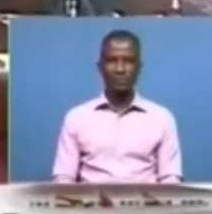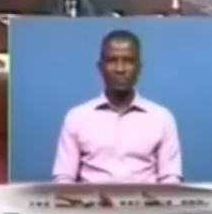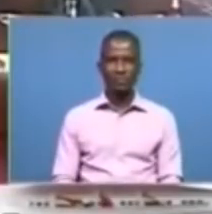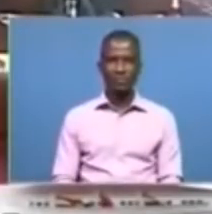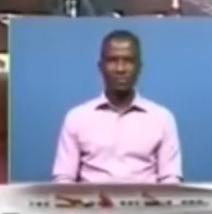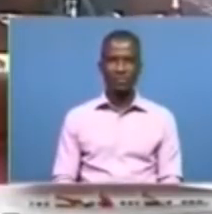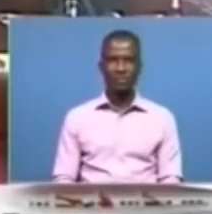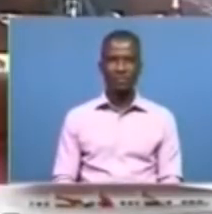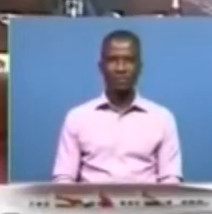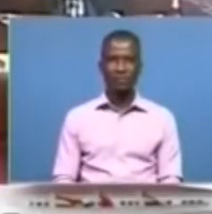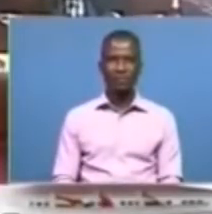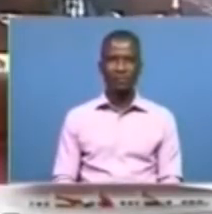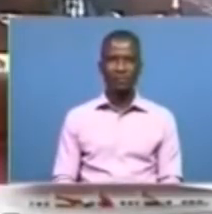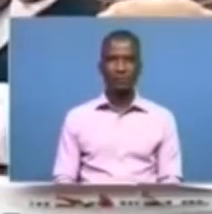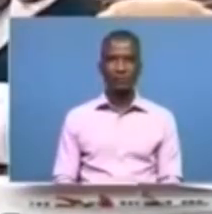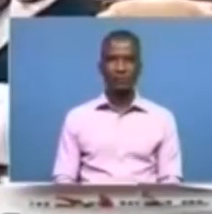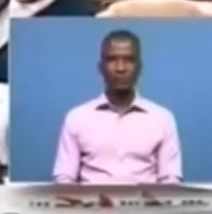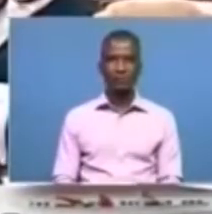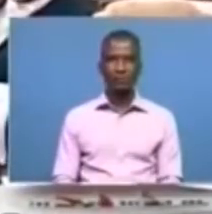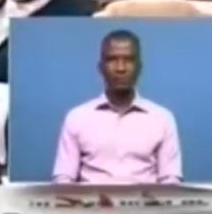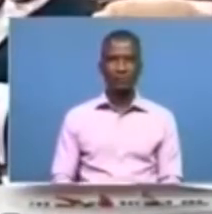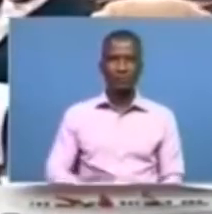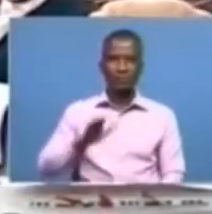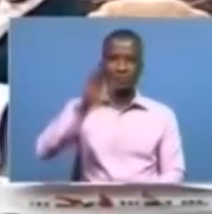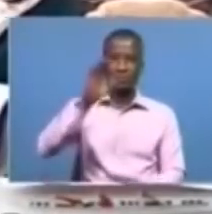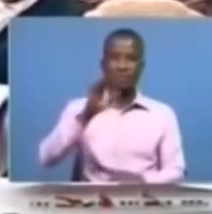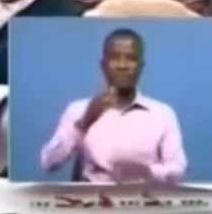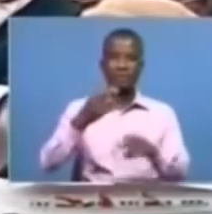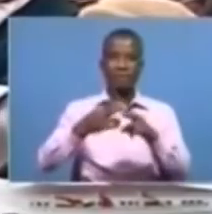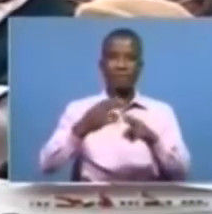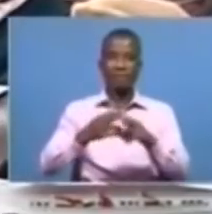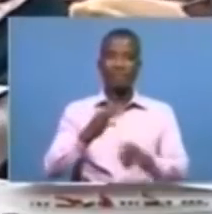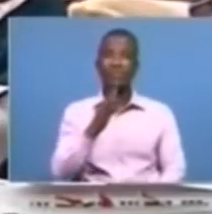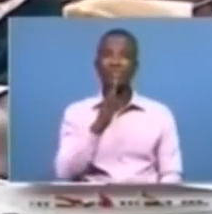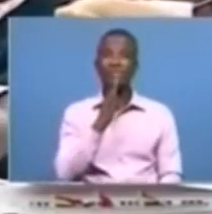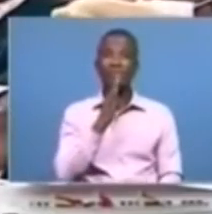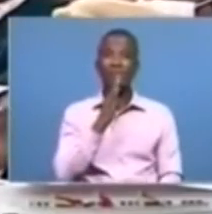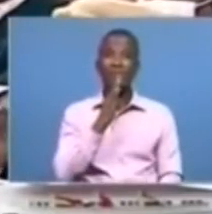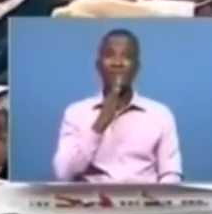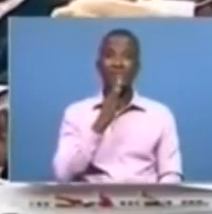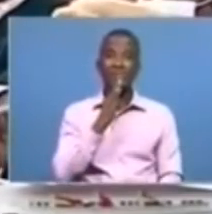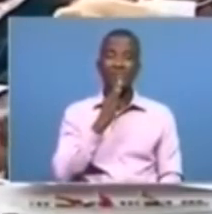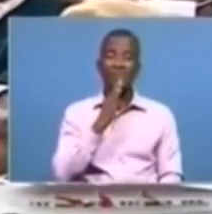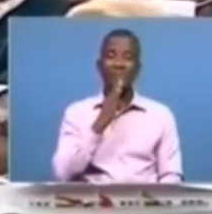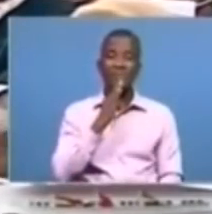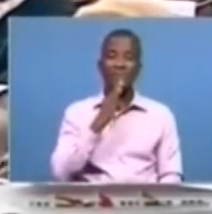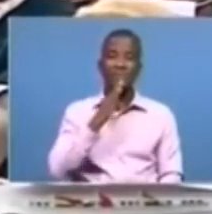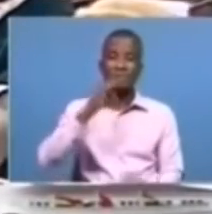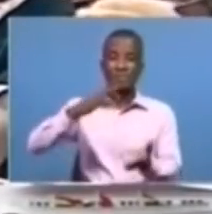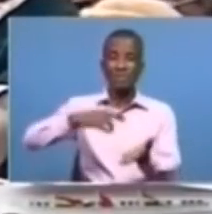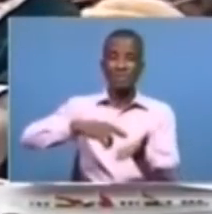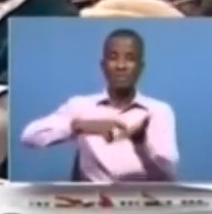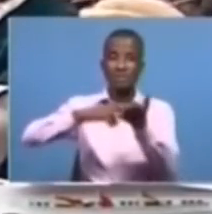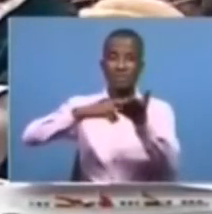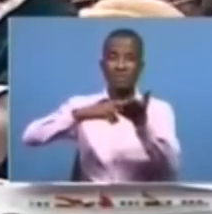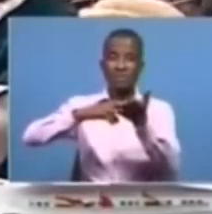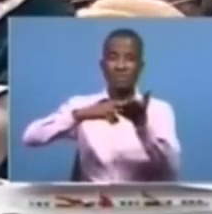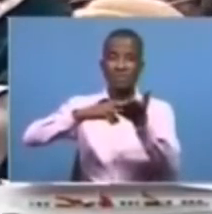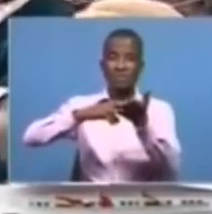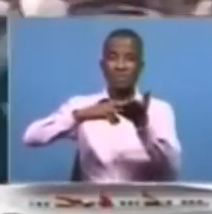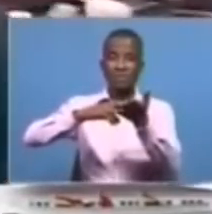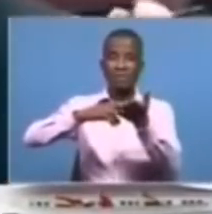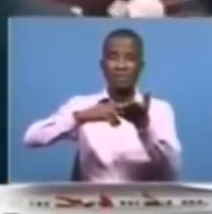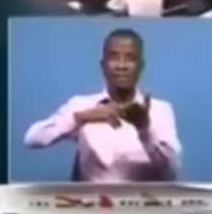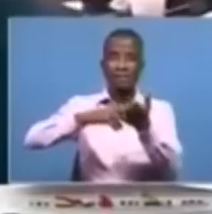Yes. May it please the court, Justin Amenu, who appear for the first respondent with Alexander Kumar Samoa.